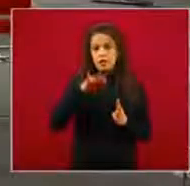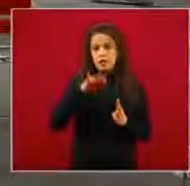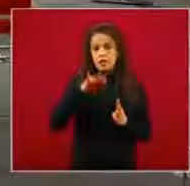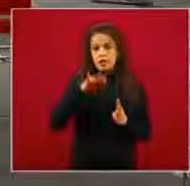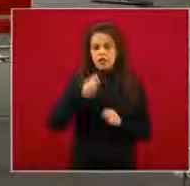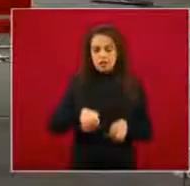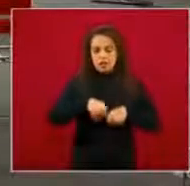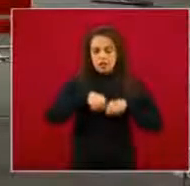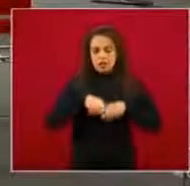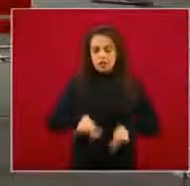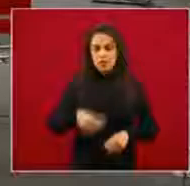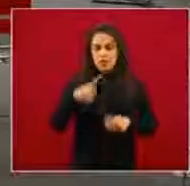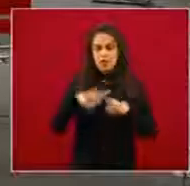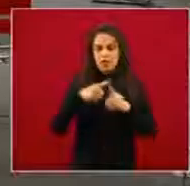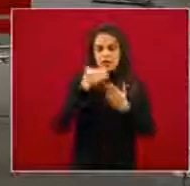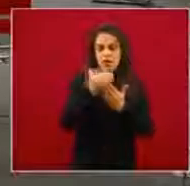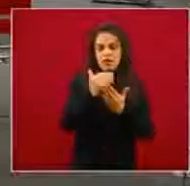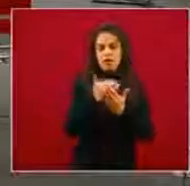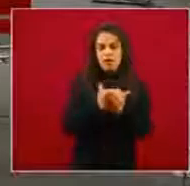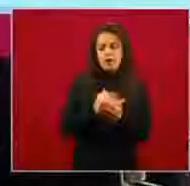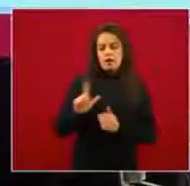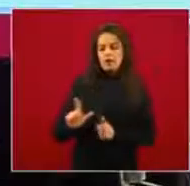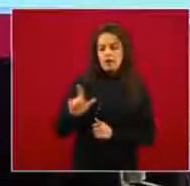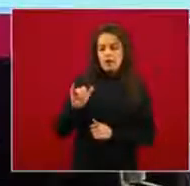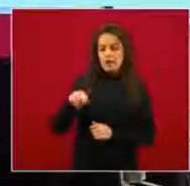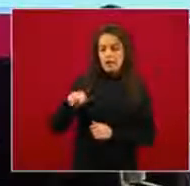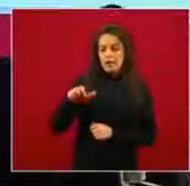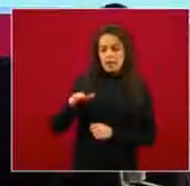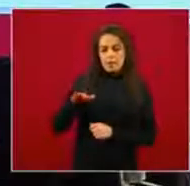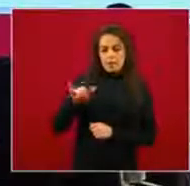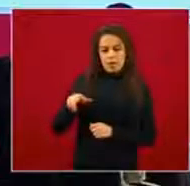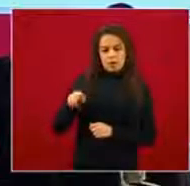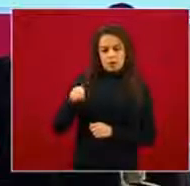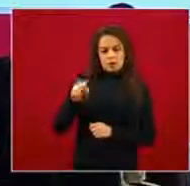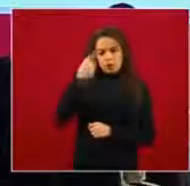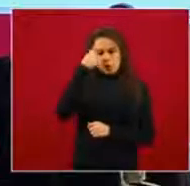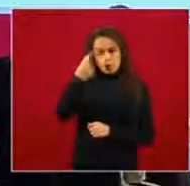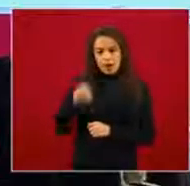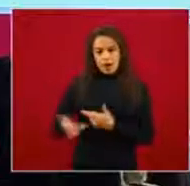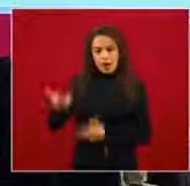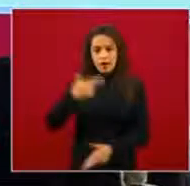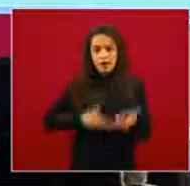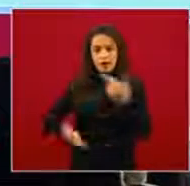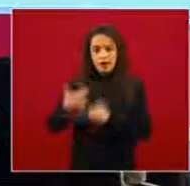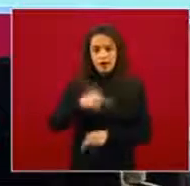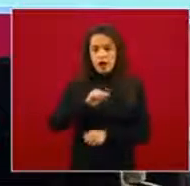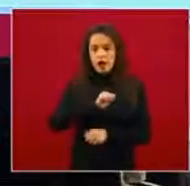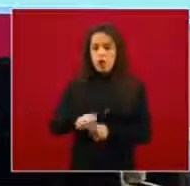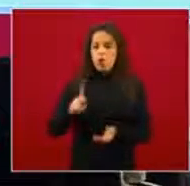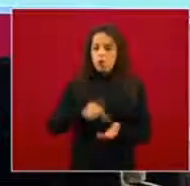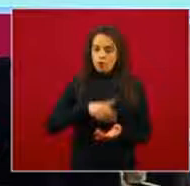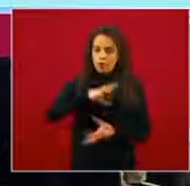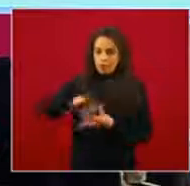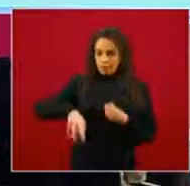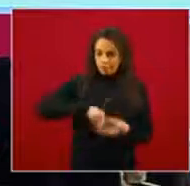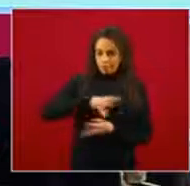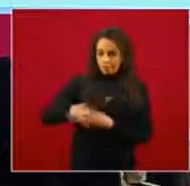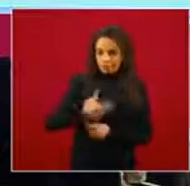the technical guidelines, specific technical guidelines for the return to the economic activities.